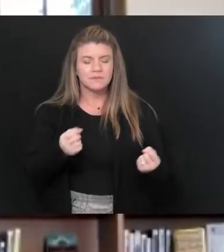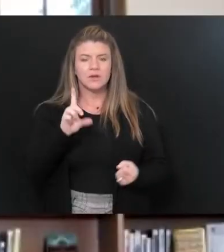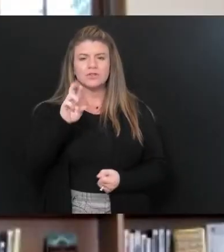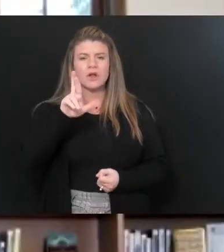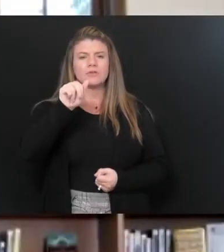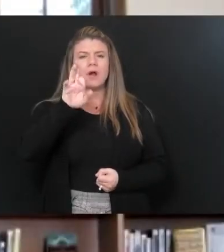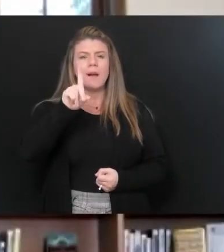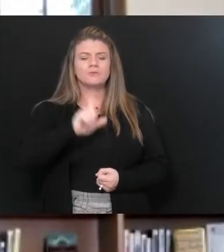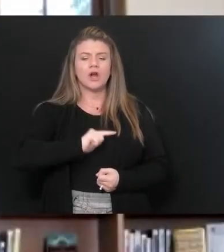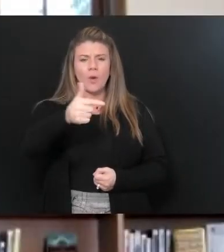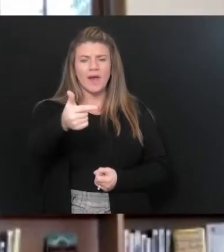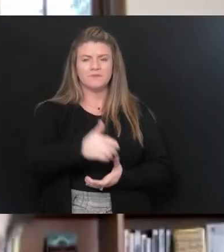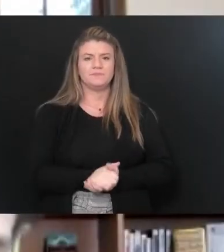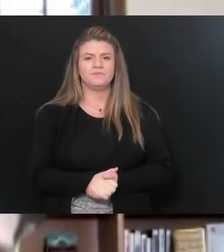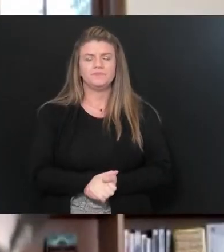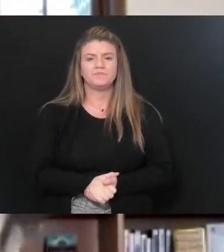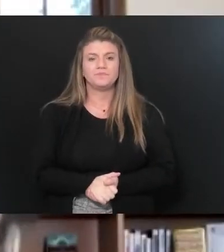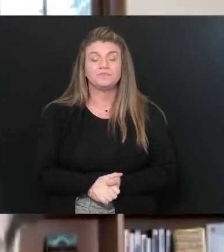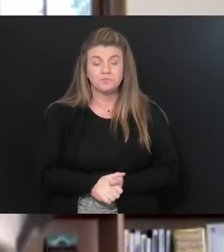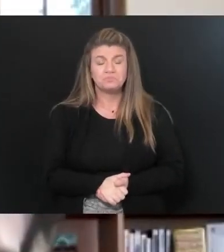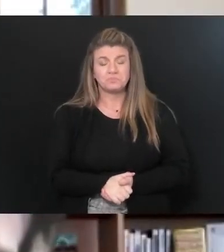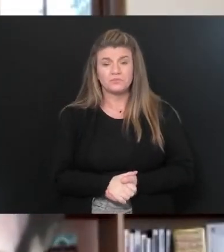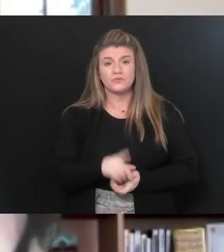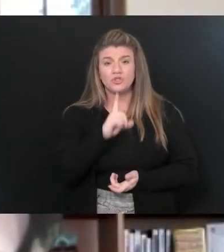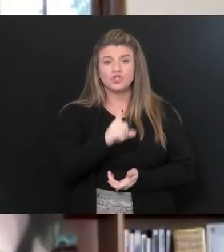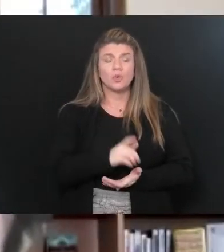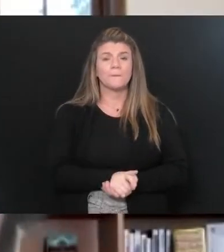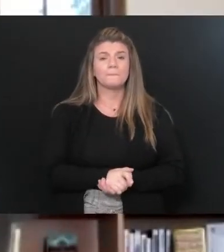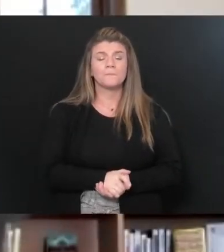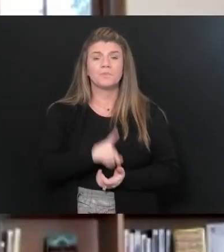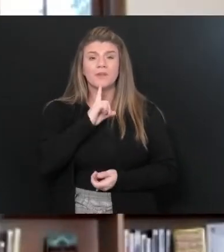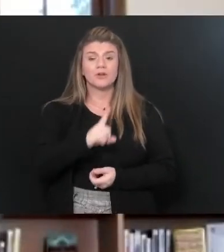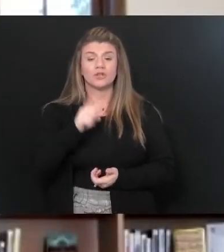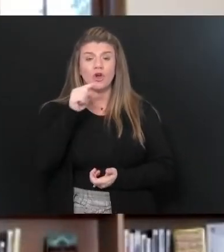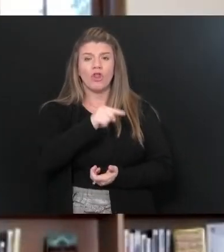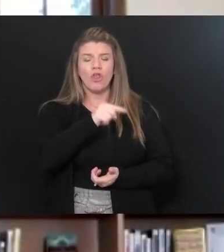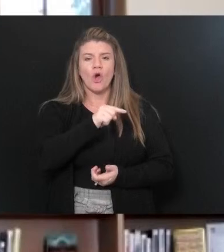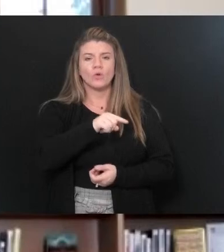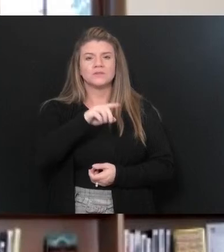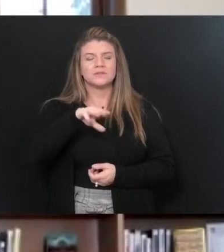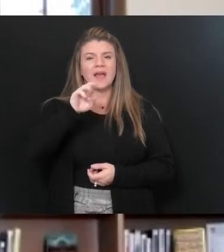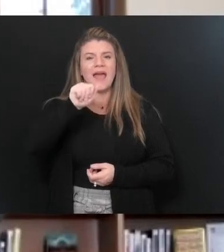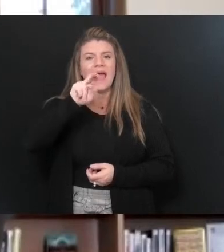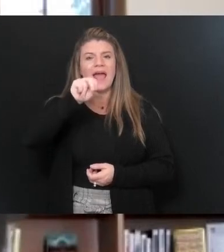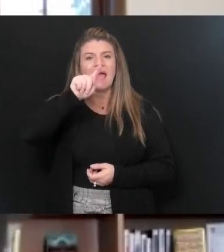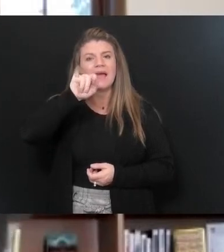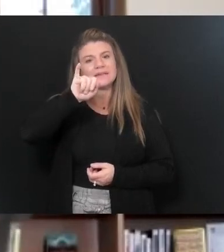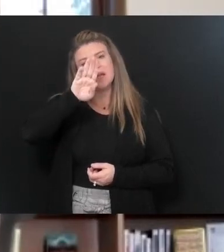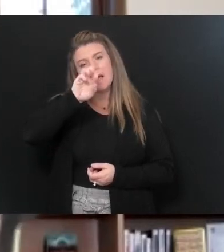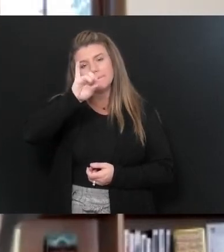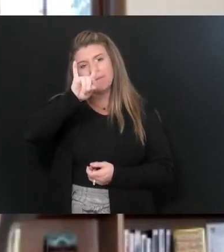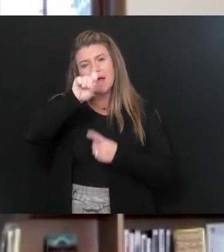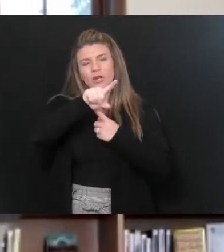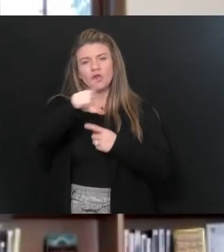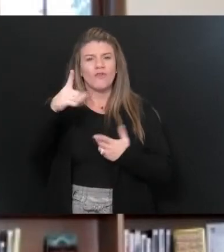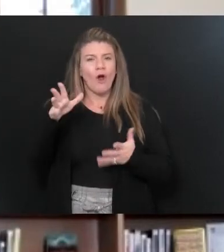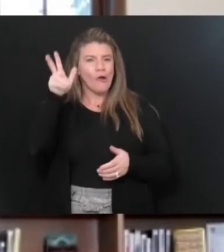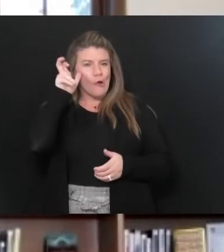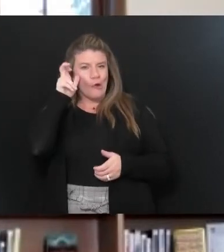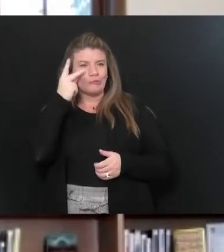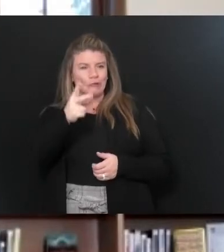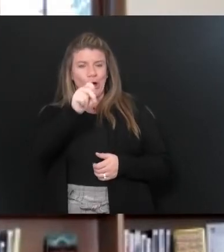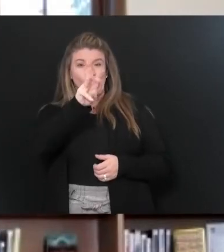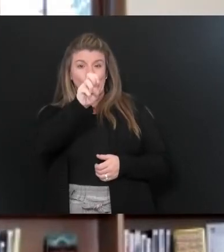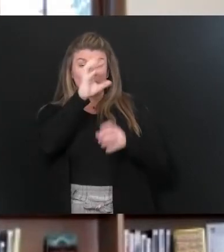second about that, please. Sure, Governor. So those are the monoclonal antibodies that some people have probably heard on the news that